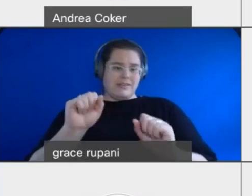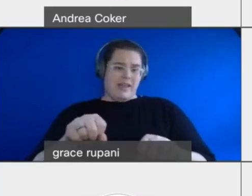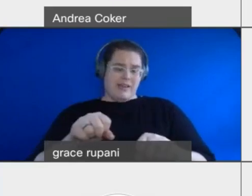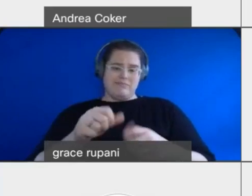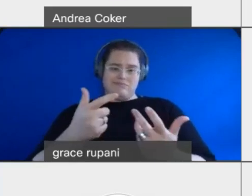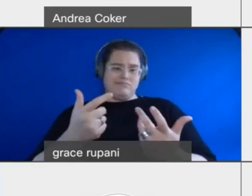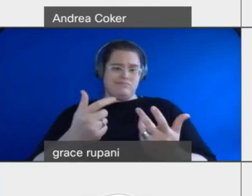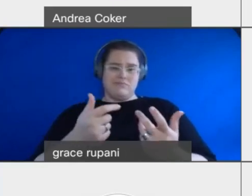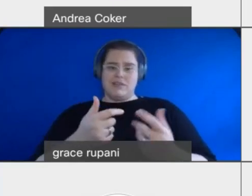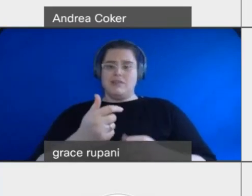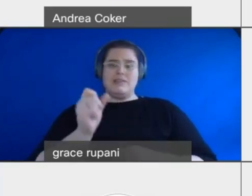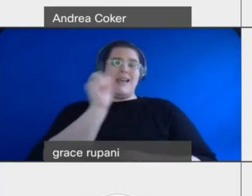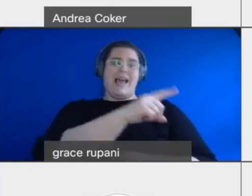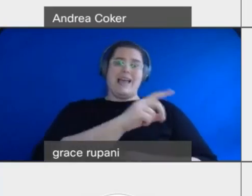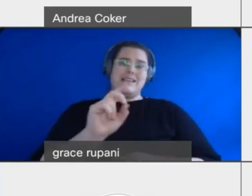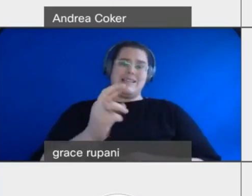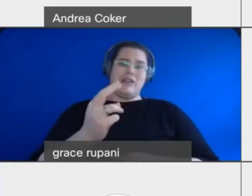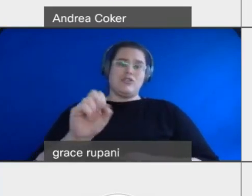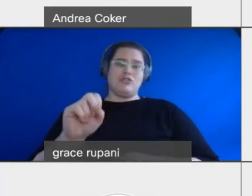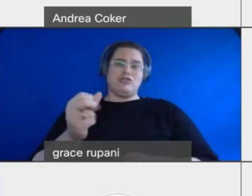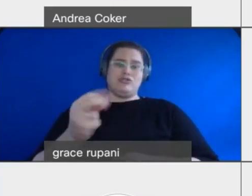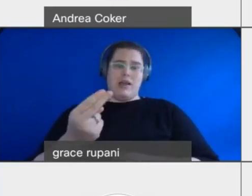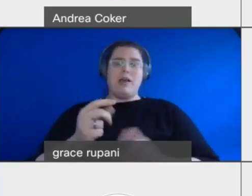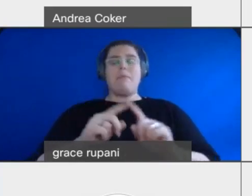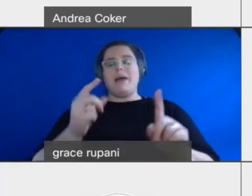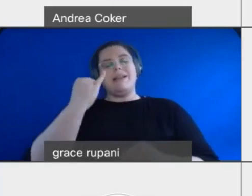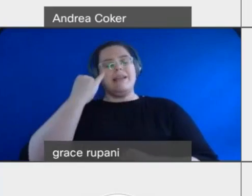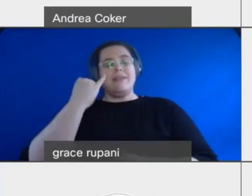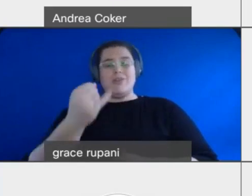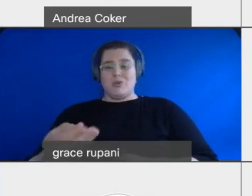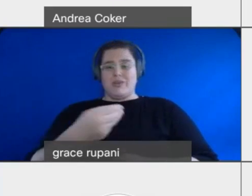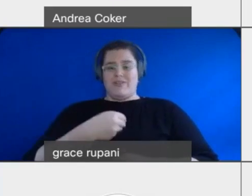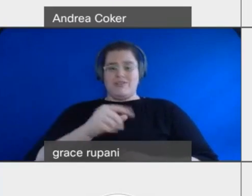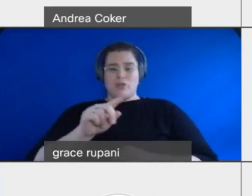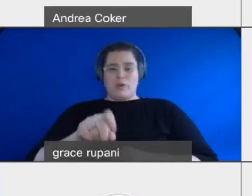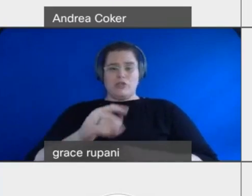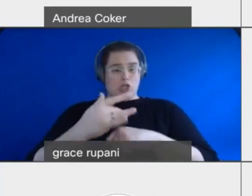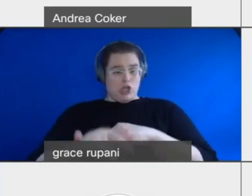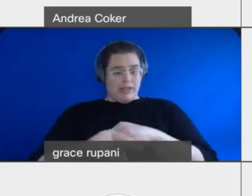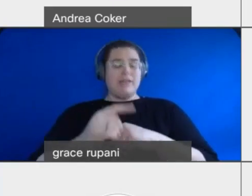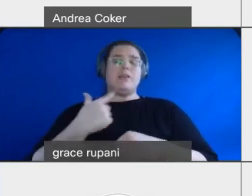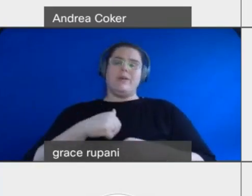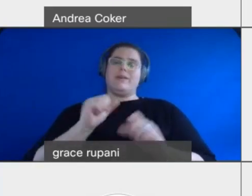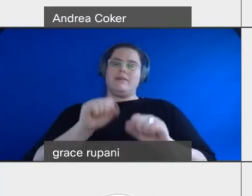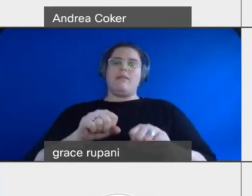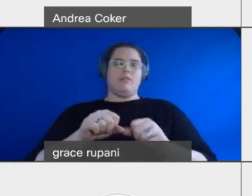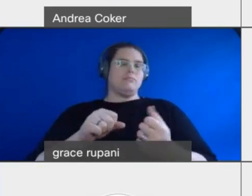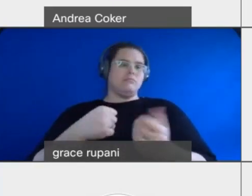ask Dr. Shah. But if you can send us those questions early enough so we can try and have as